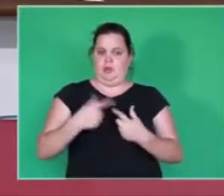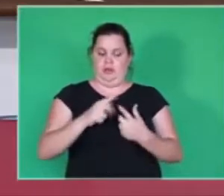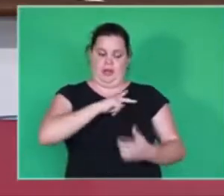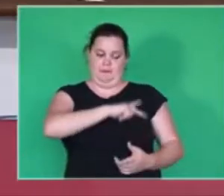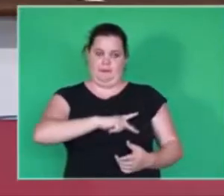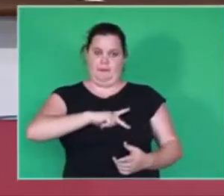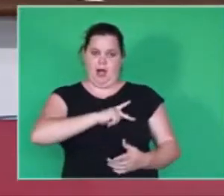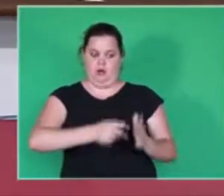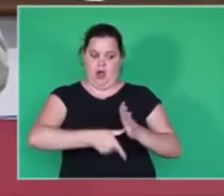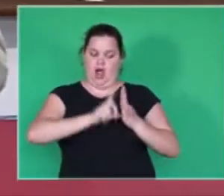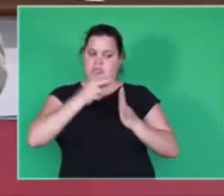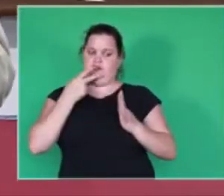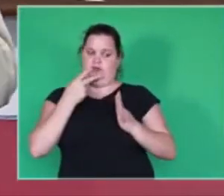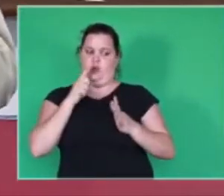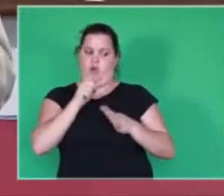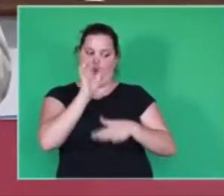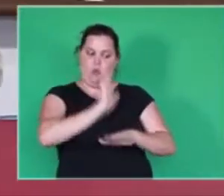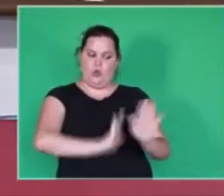and God,